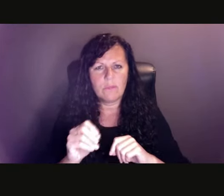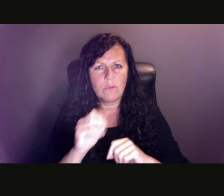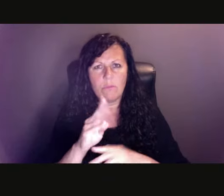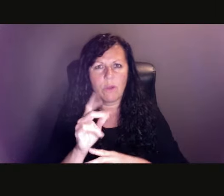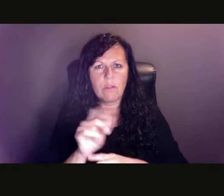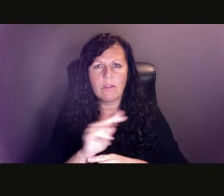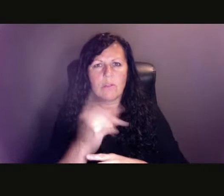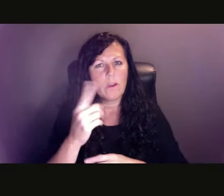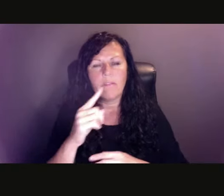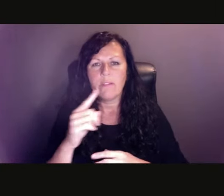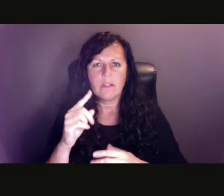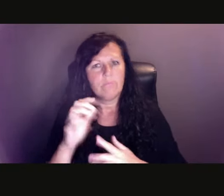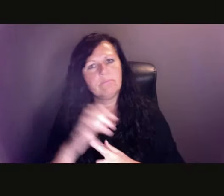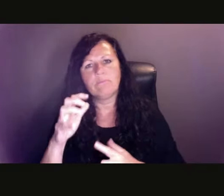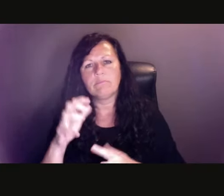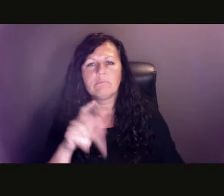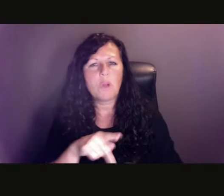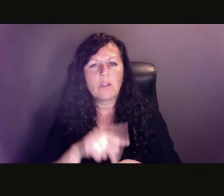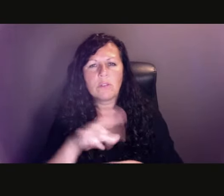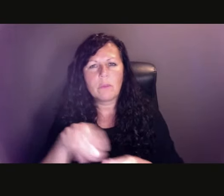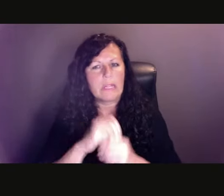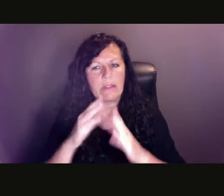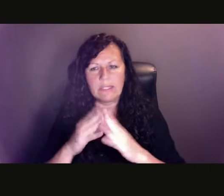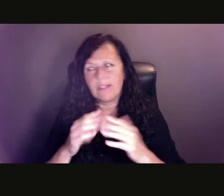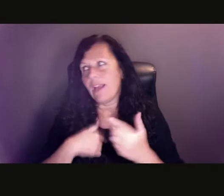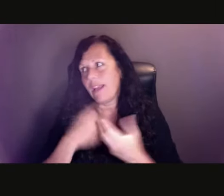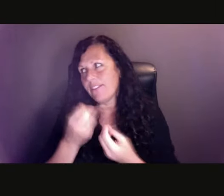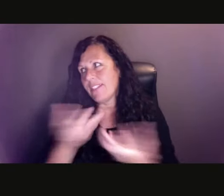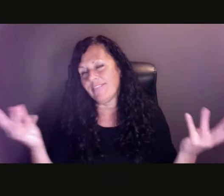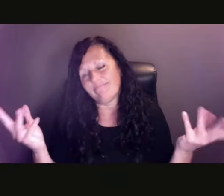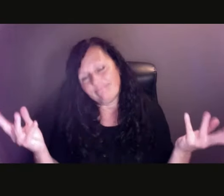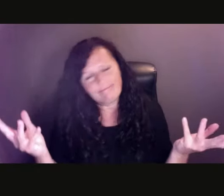the best park in the city. I said it.